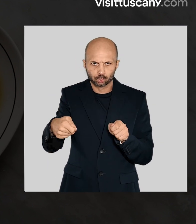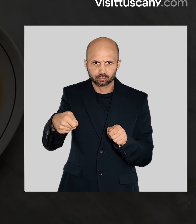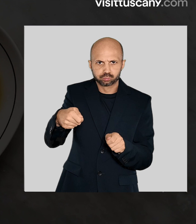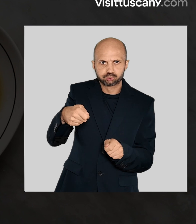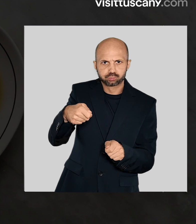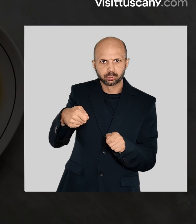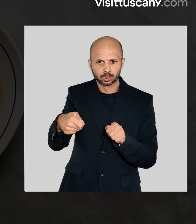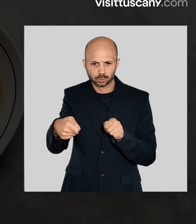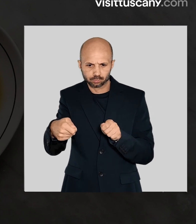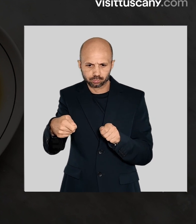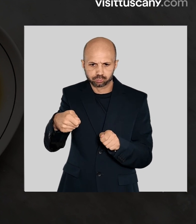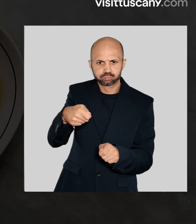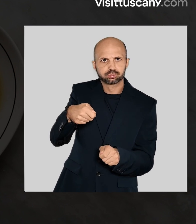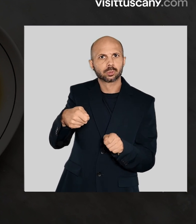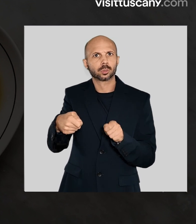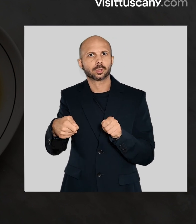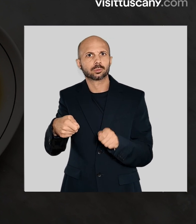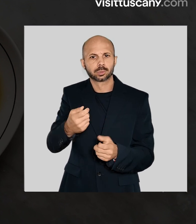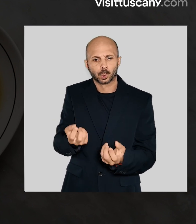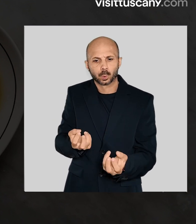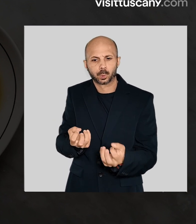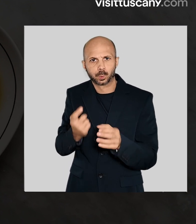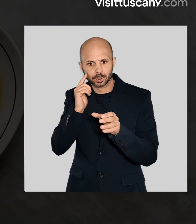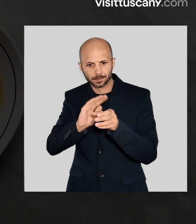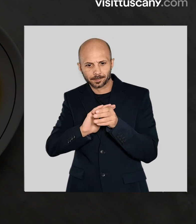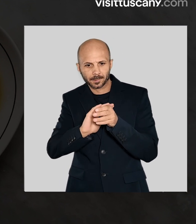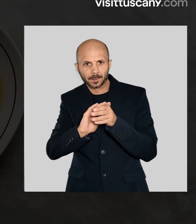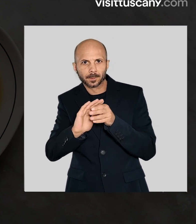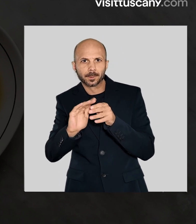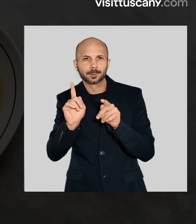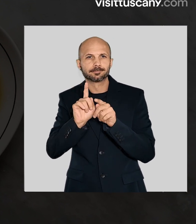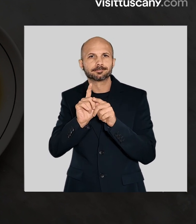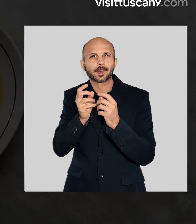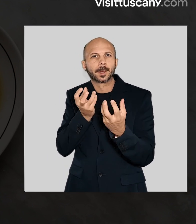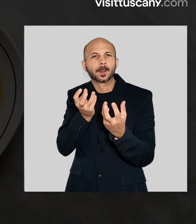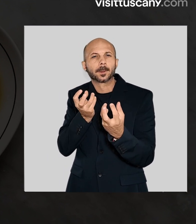with 2 wooden spoons as soon as it gets golden brown.